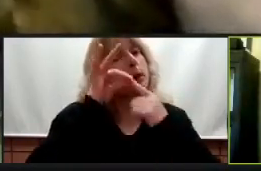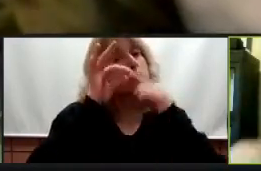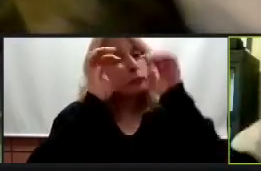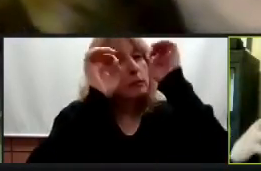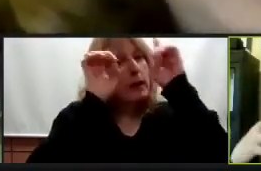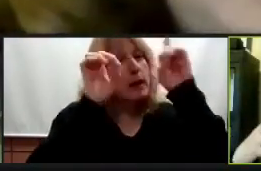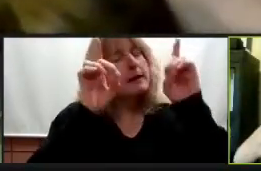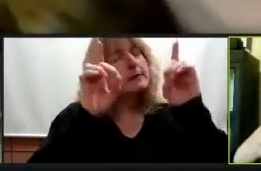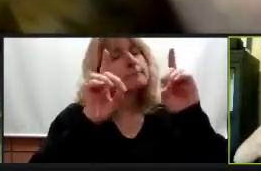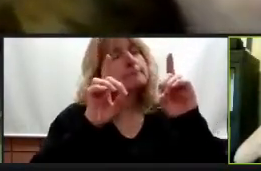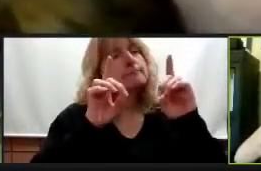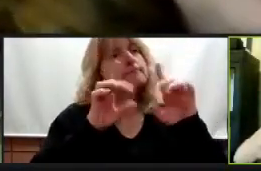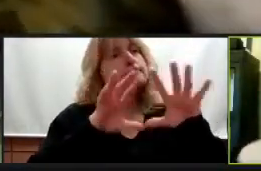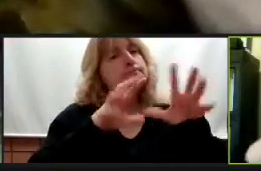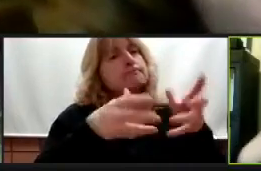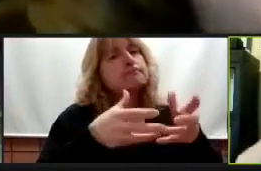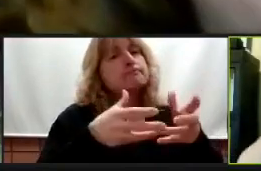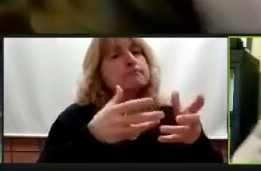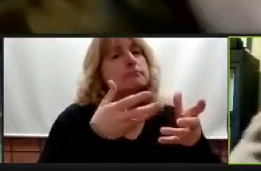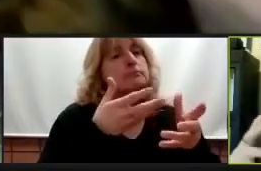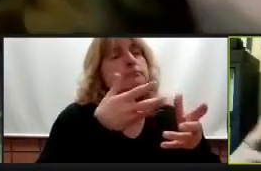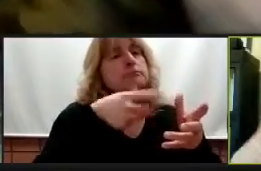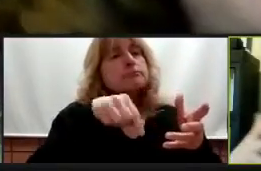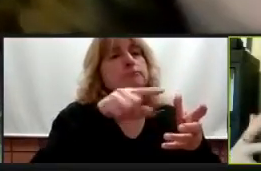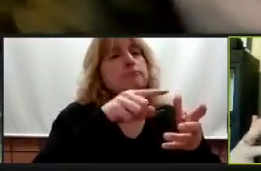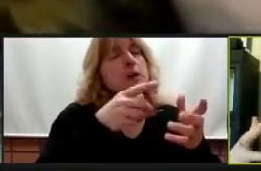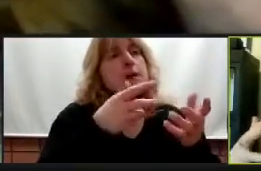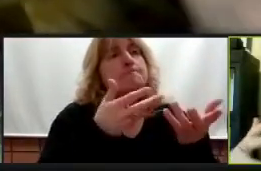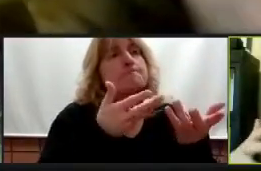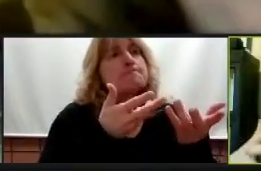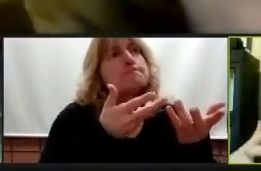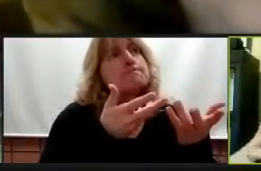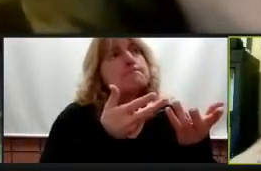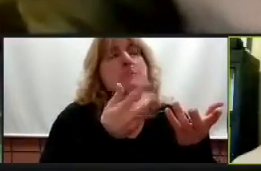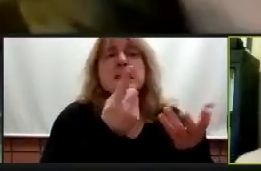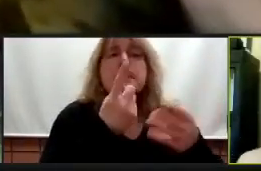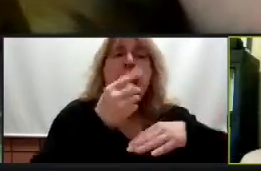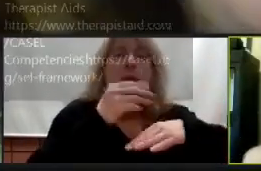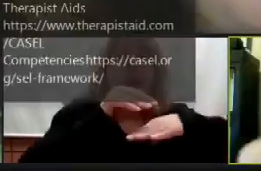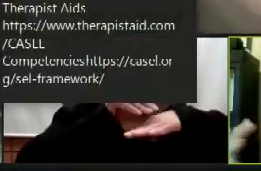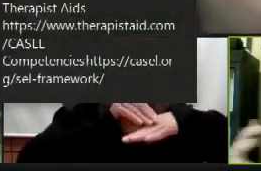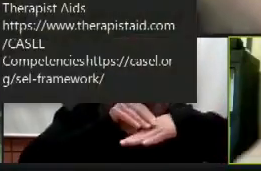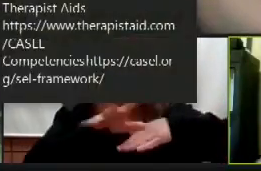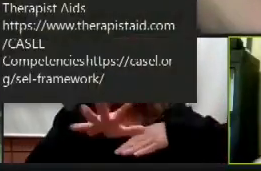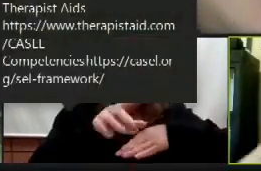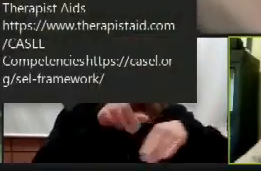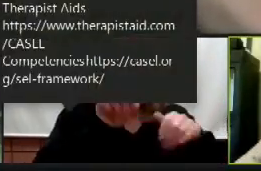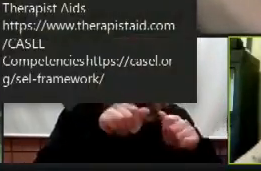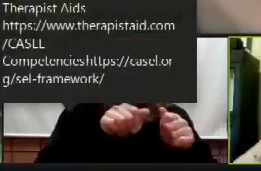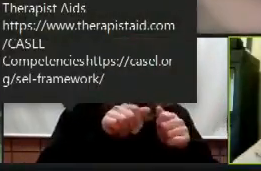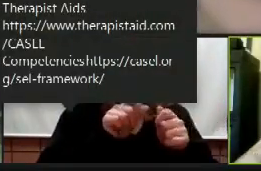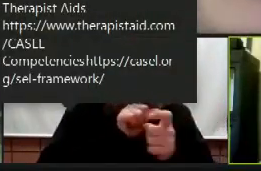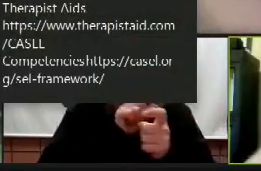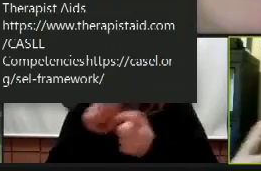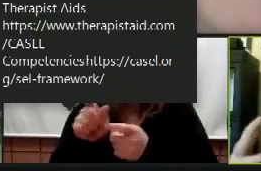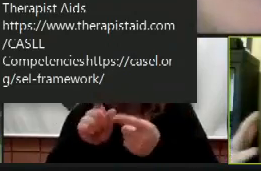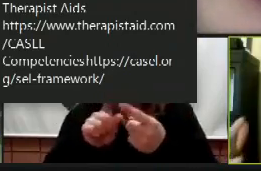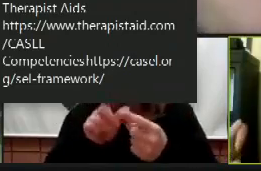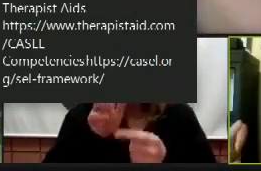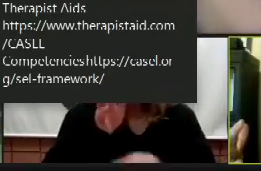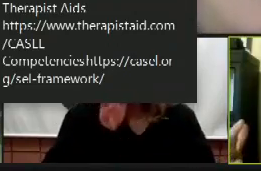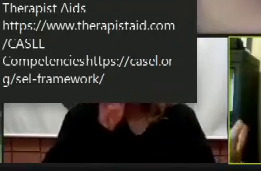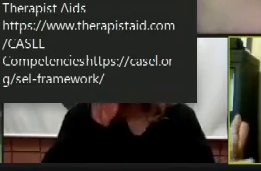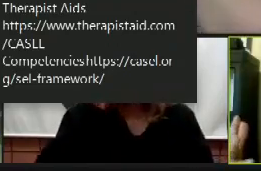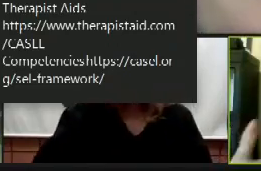is there any sort of bits of advice that you can give to our parents as we're still in this, you know, a